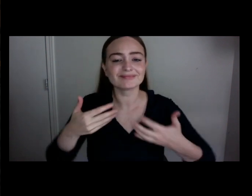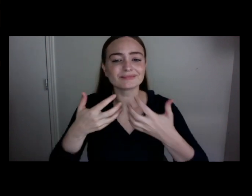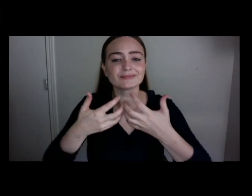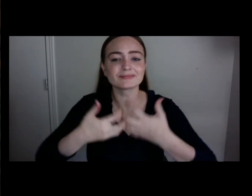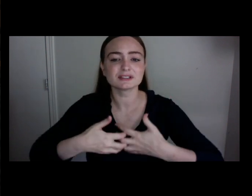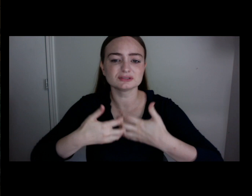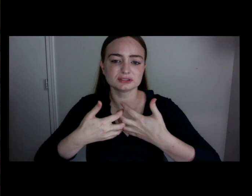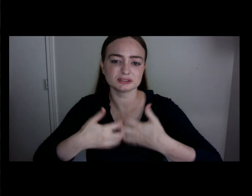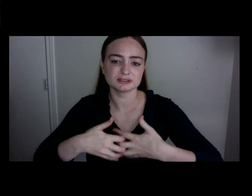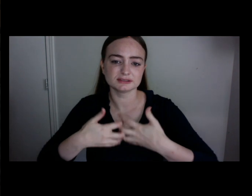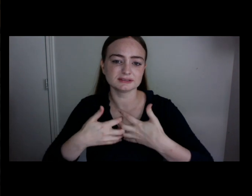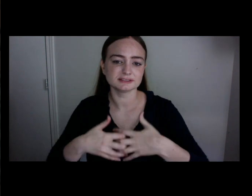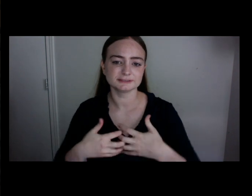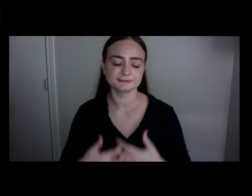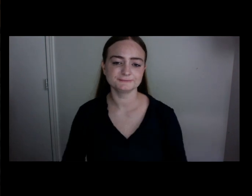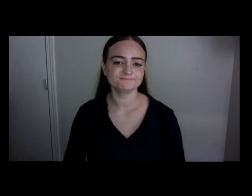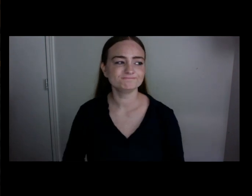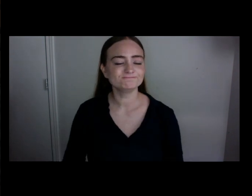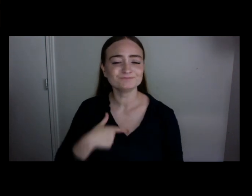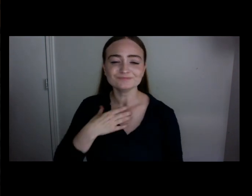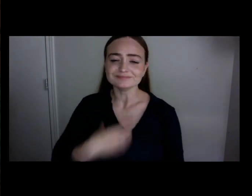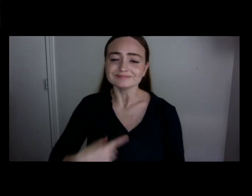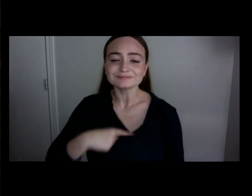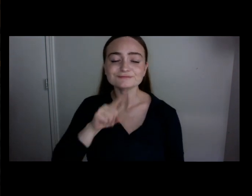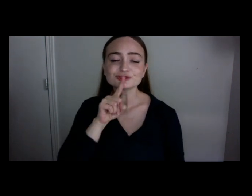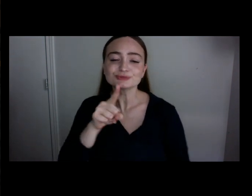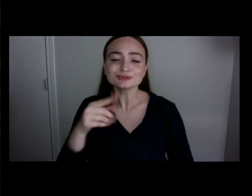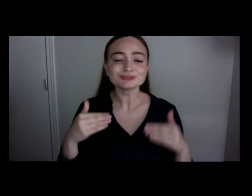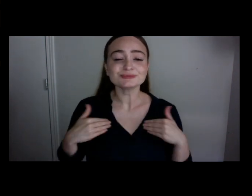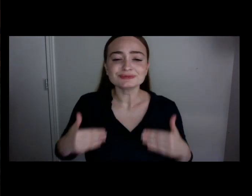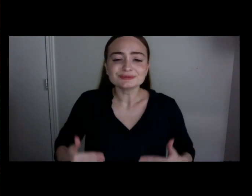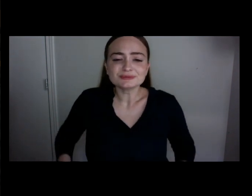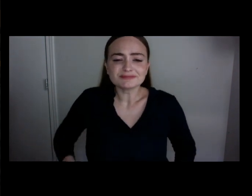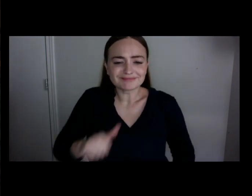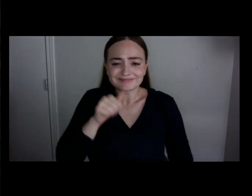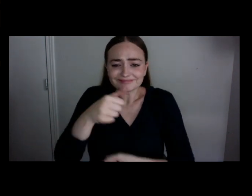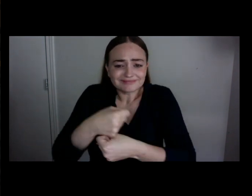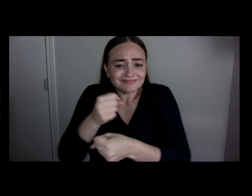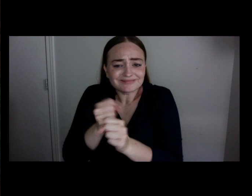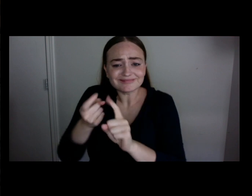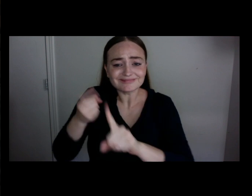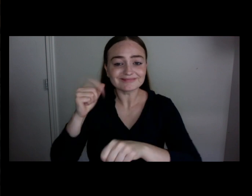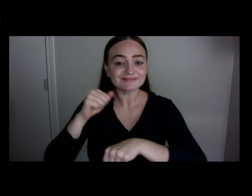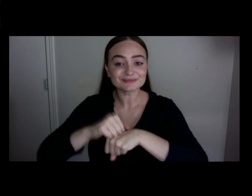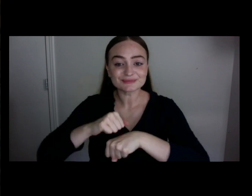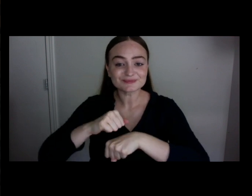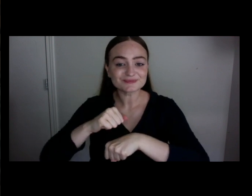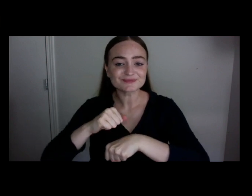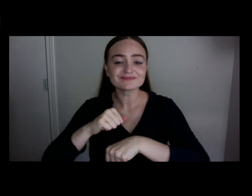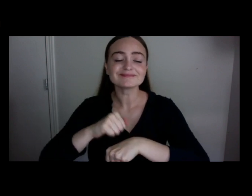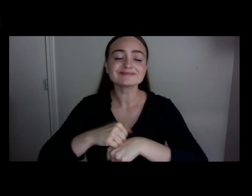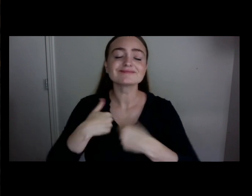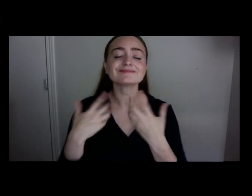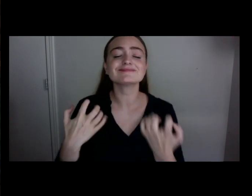appliance. Oh, I wish I was flesh and bone and not made of stone, and able to actually